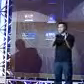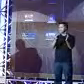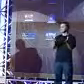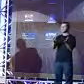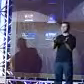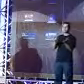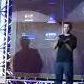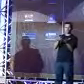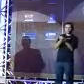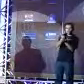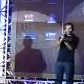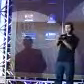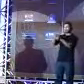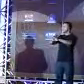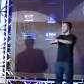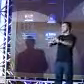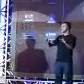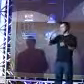It's not there